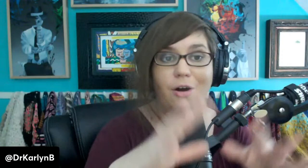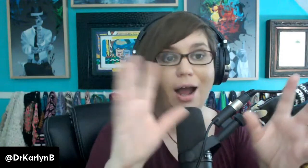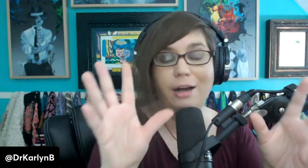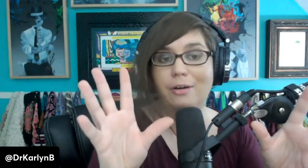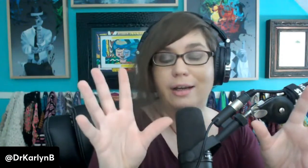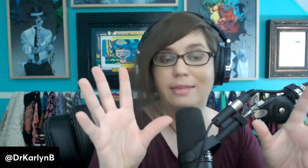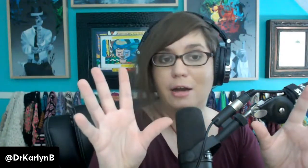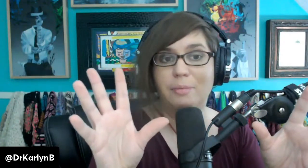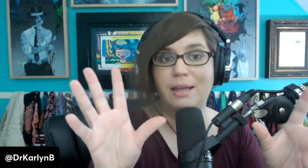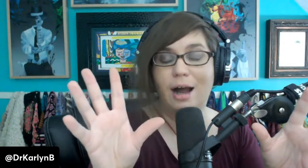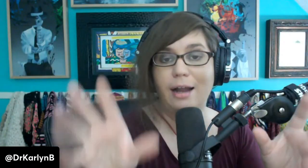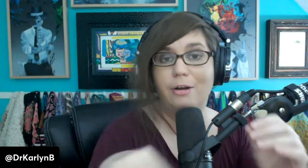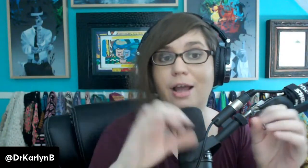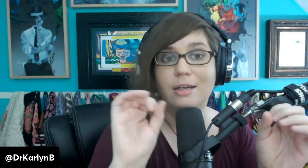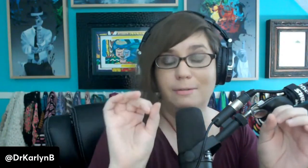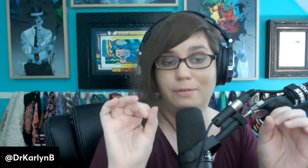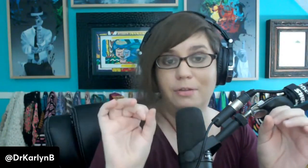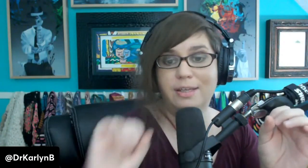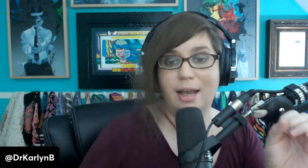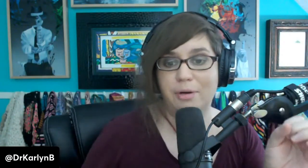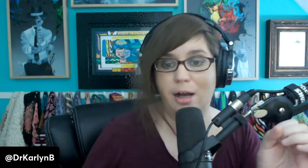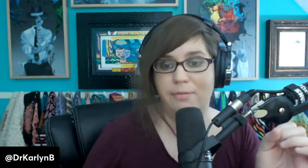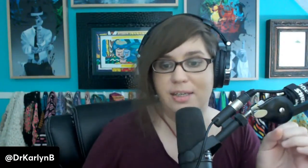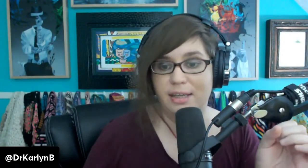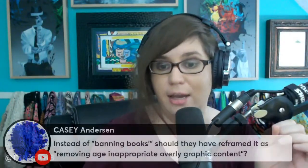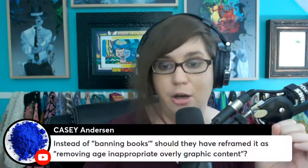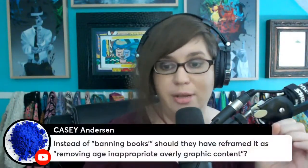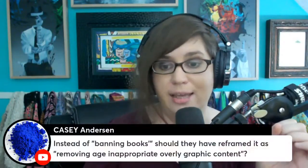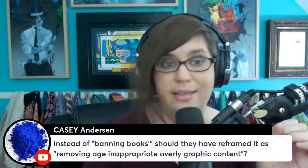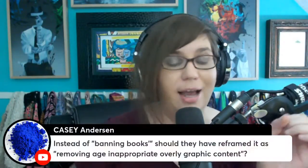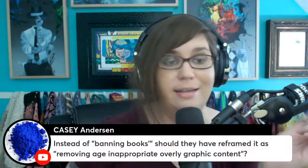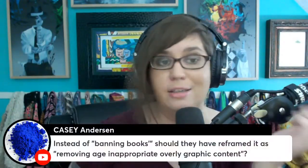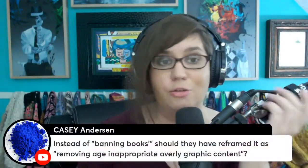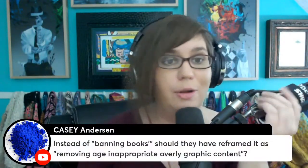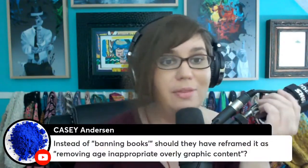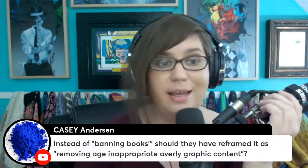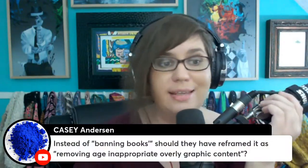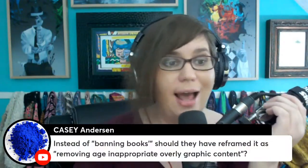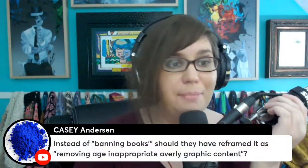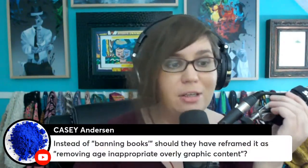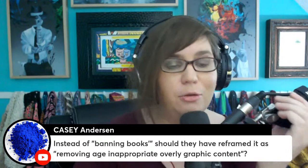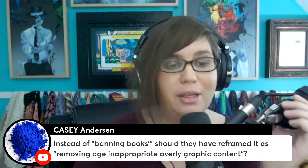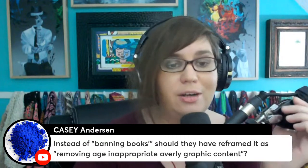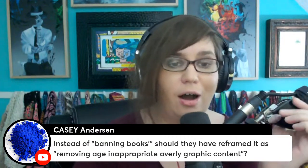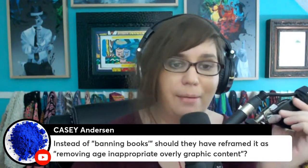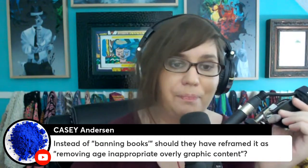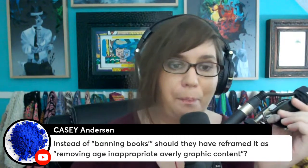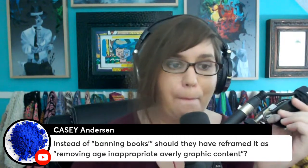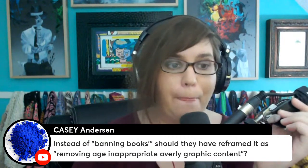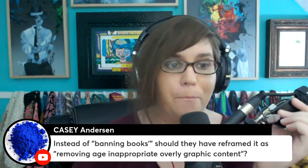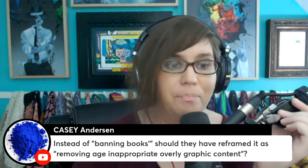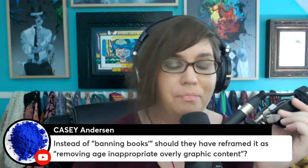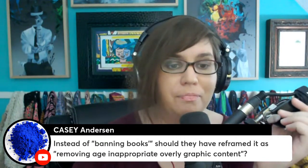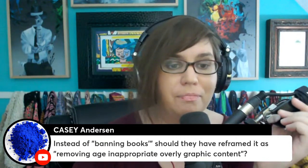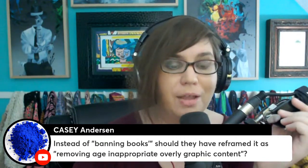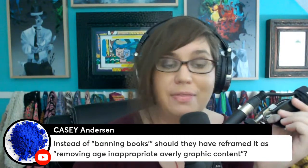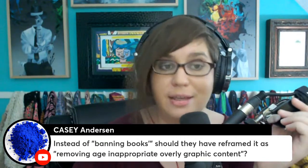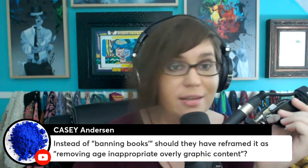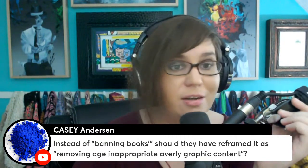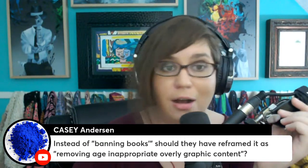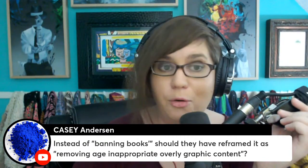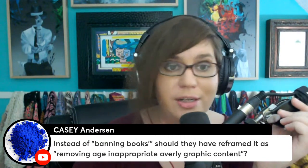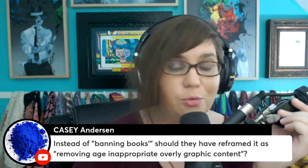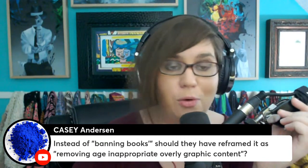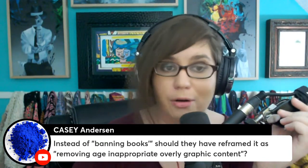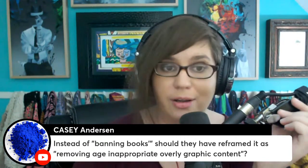that are being hired to fill these equity offices? And no, Casey, I disagree with this. Absolutely not. This